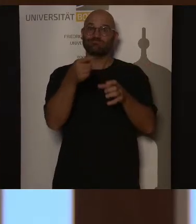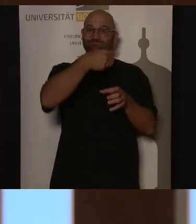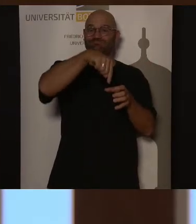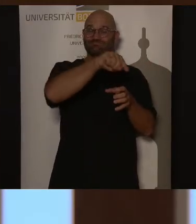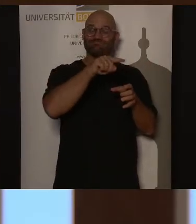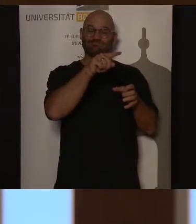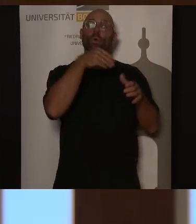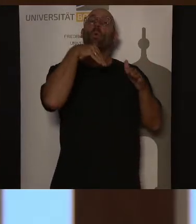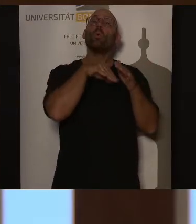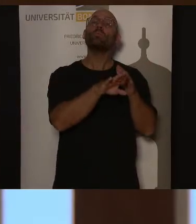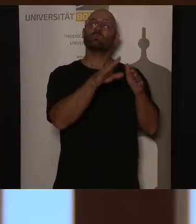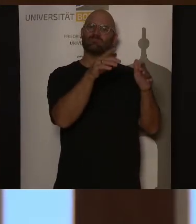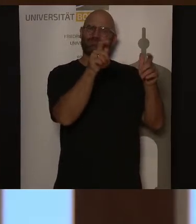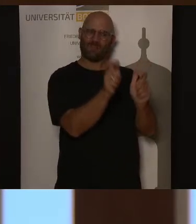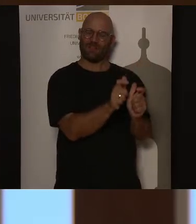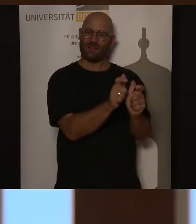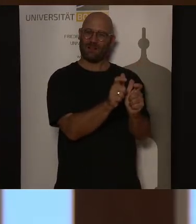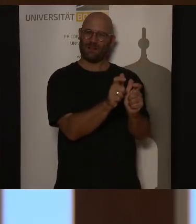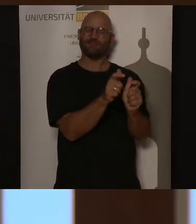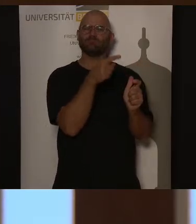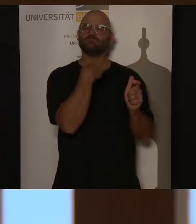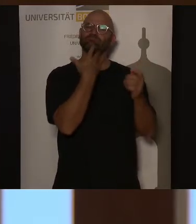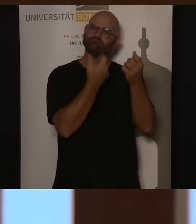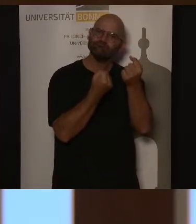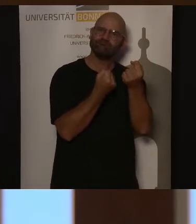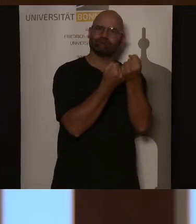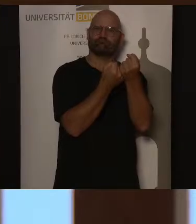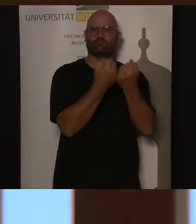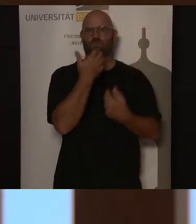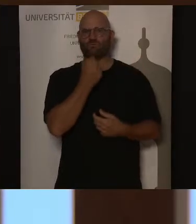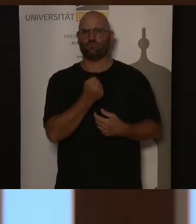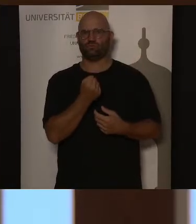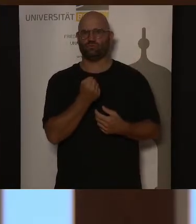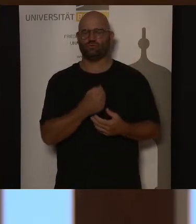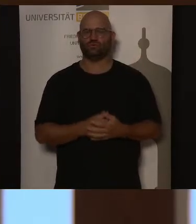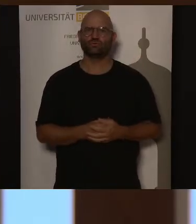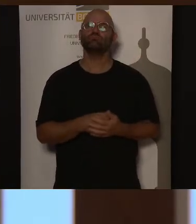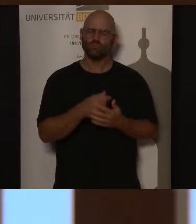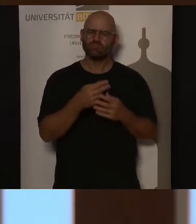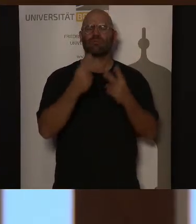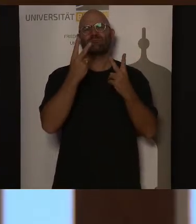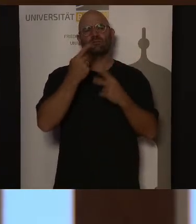support underrepresented communities, and